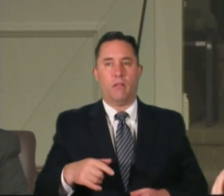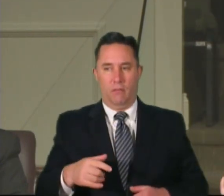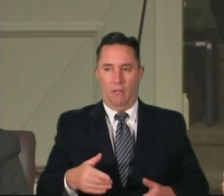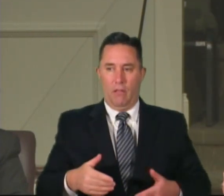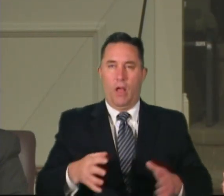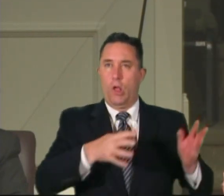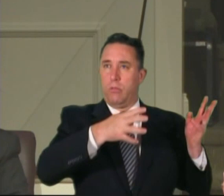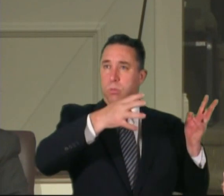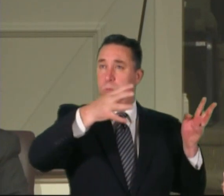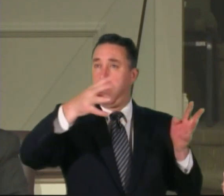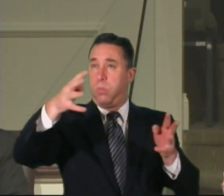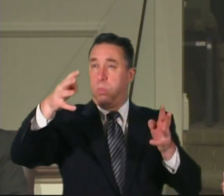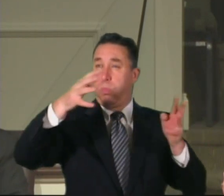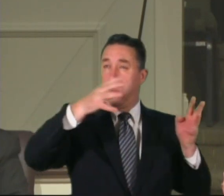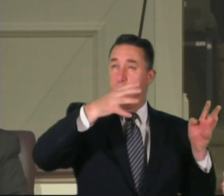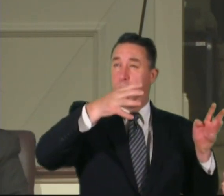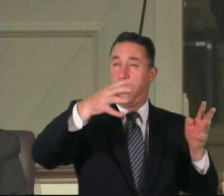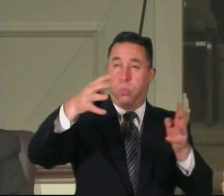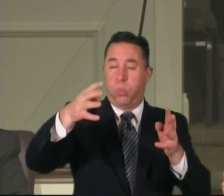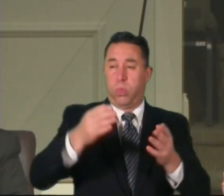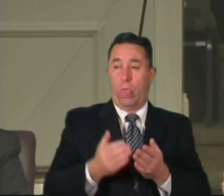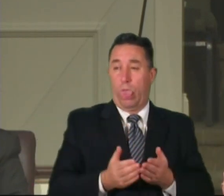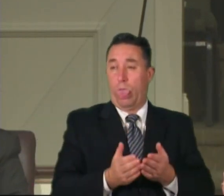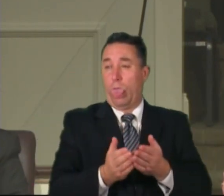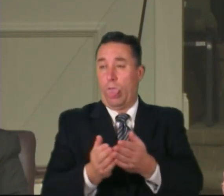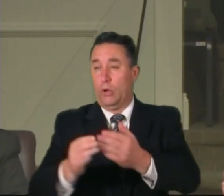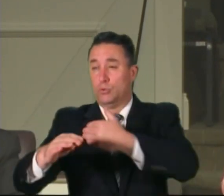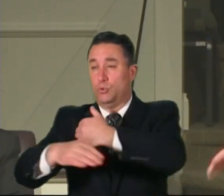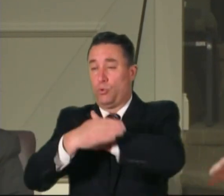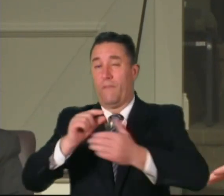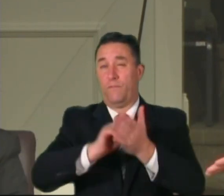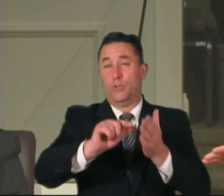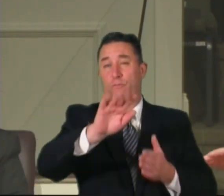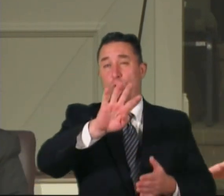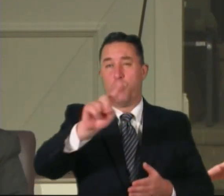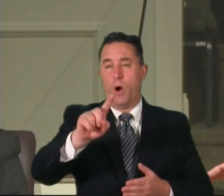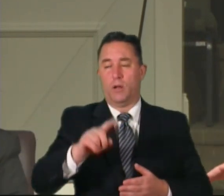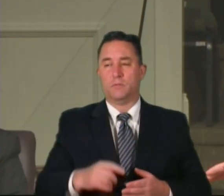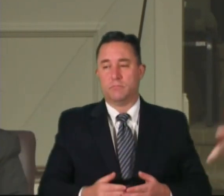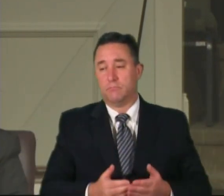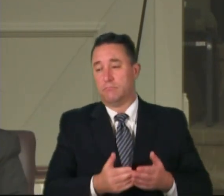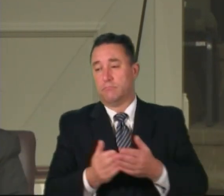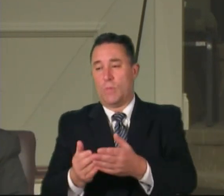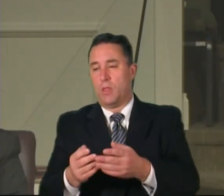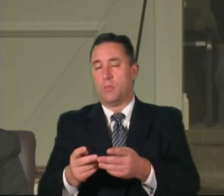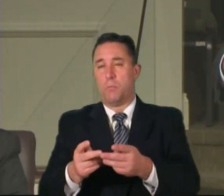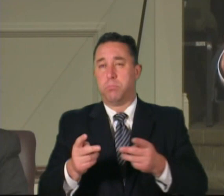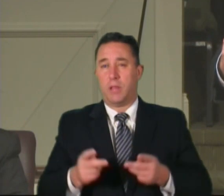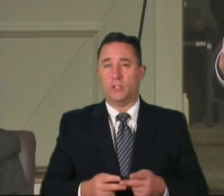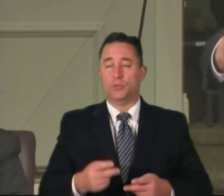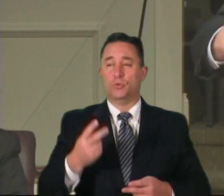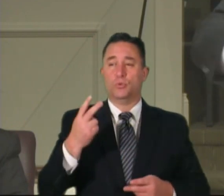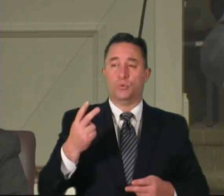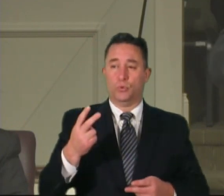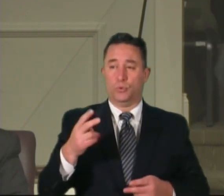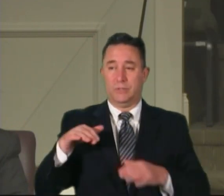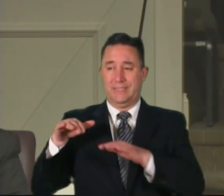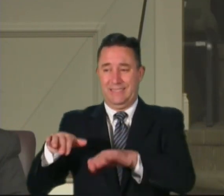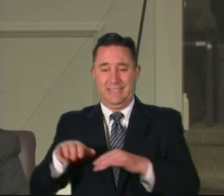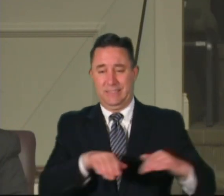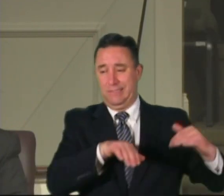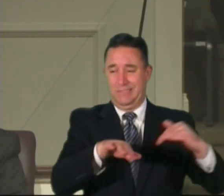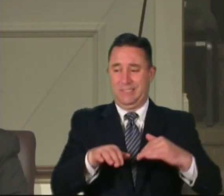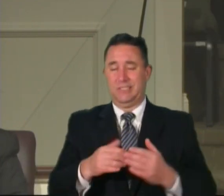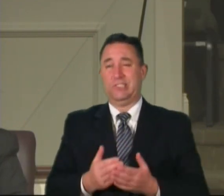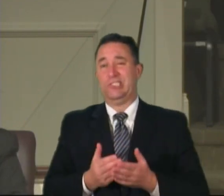they let the wind take them in toward shore. Verse 41, and falling into a place where two seas met, they ran